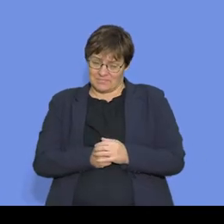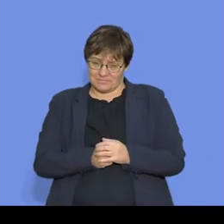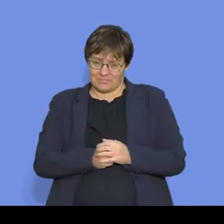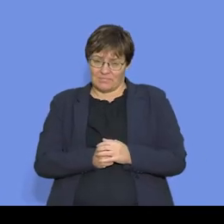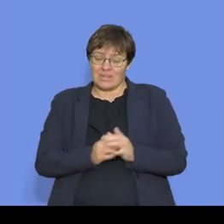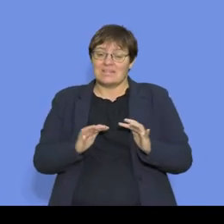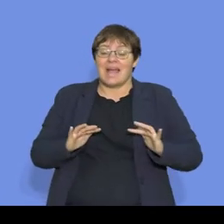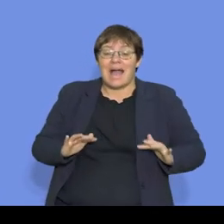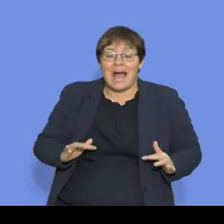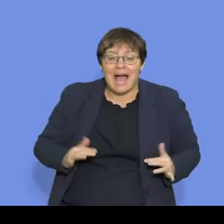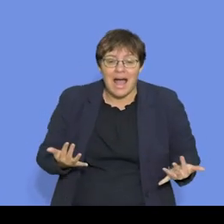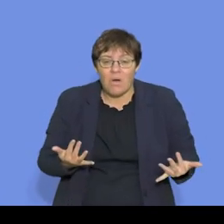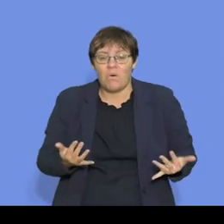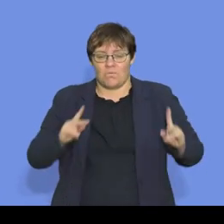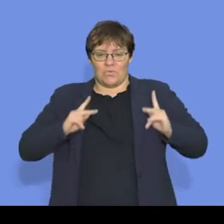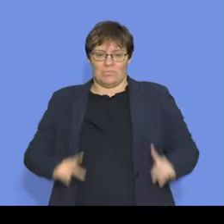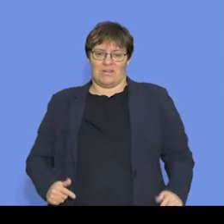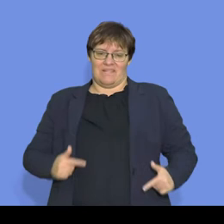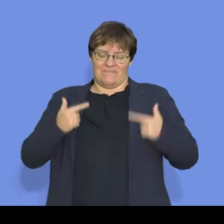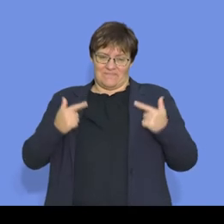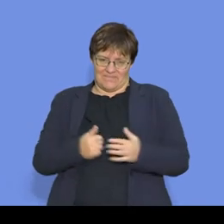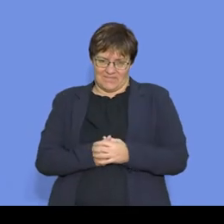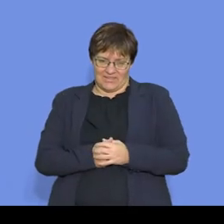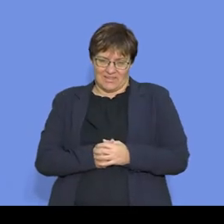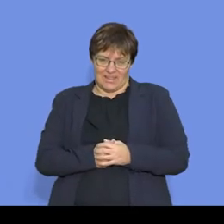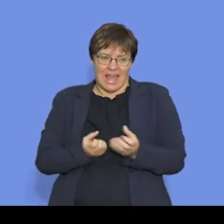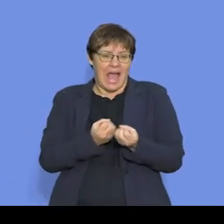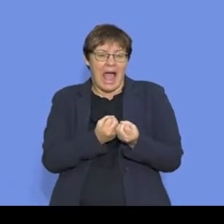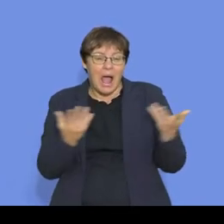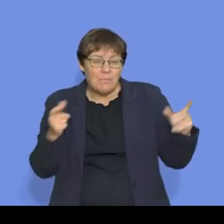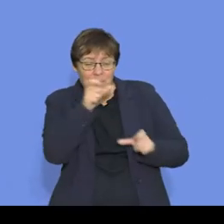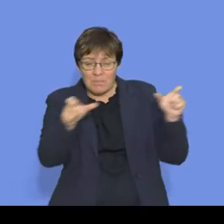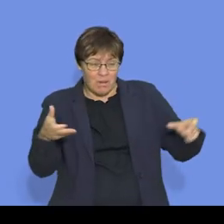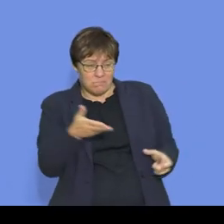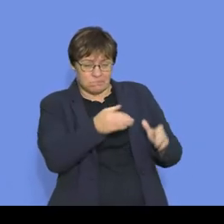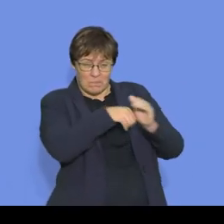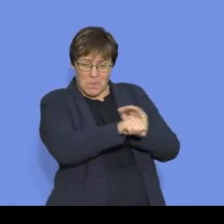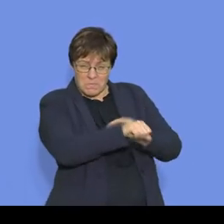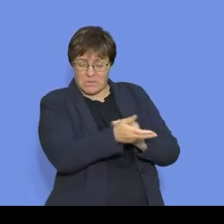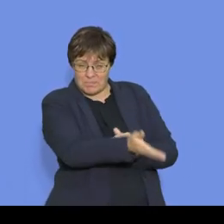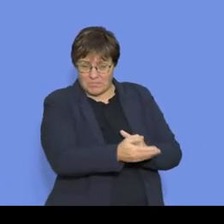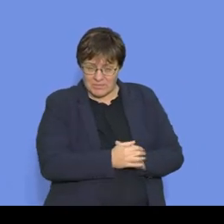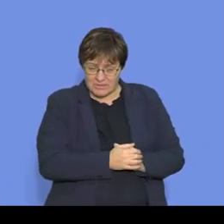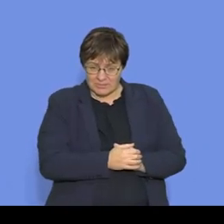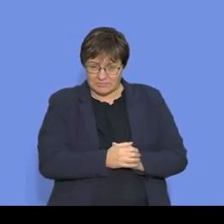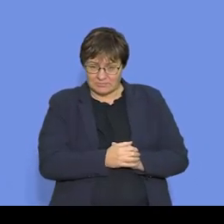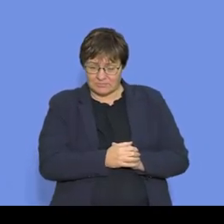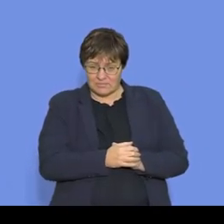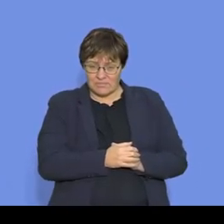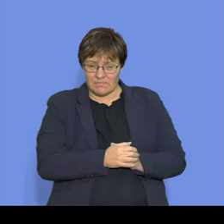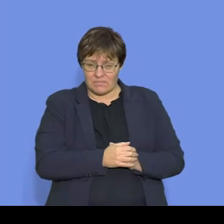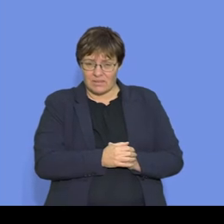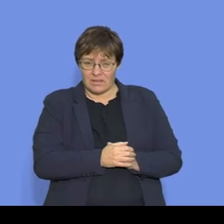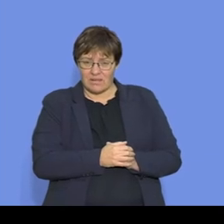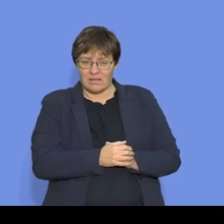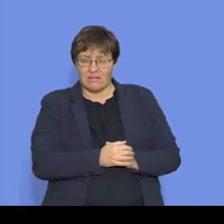But it's the way we live. The number of people on Earth,